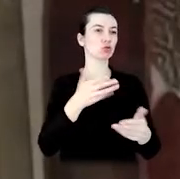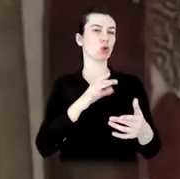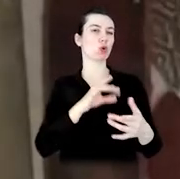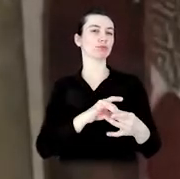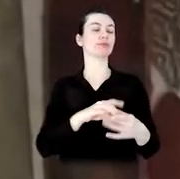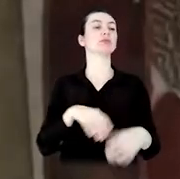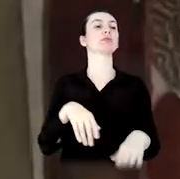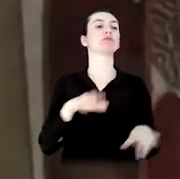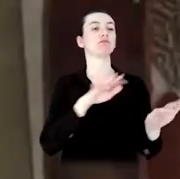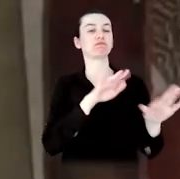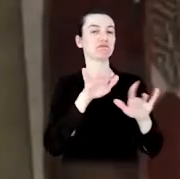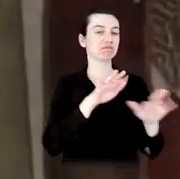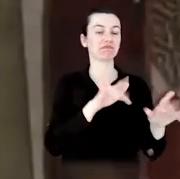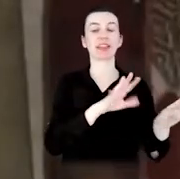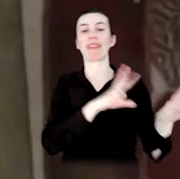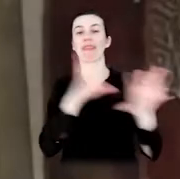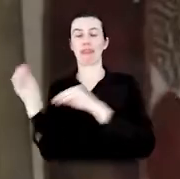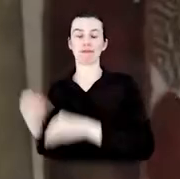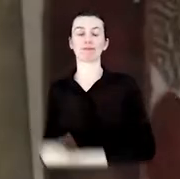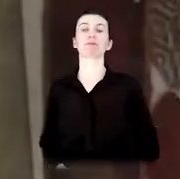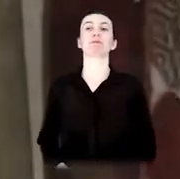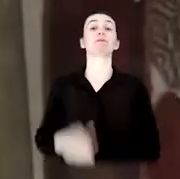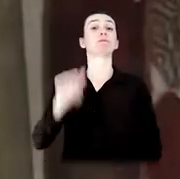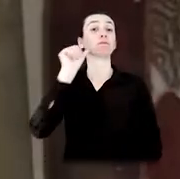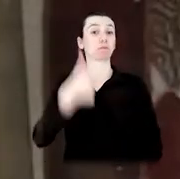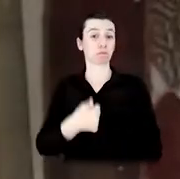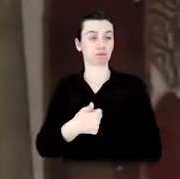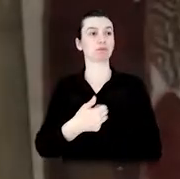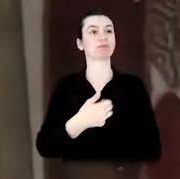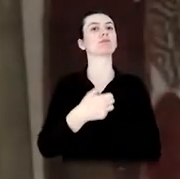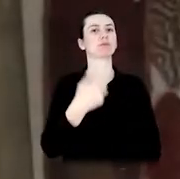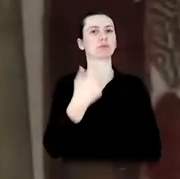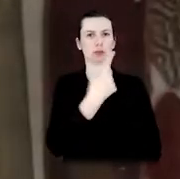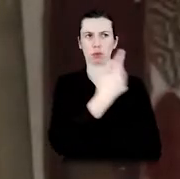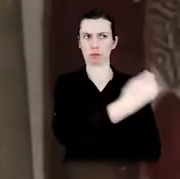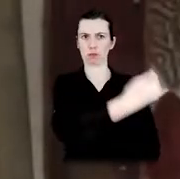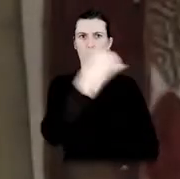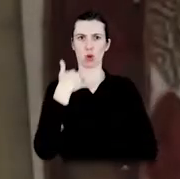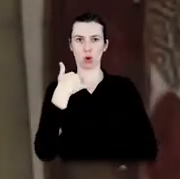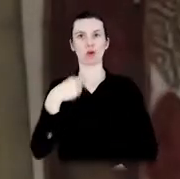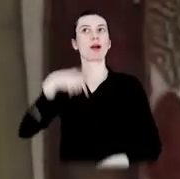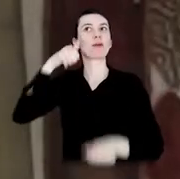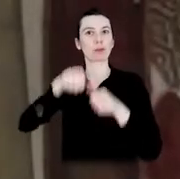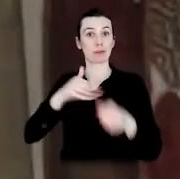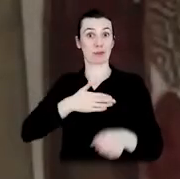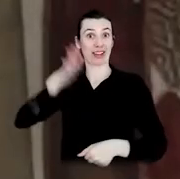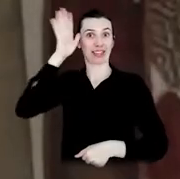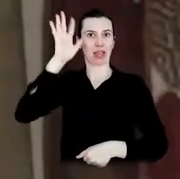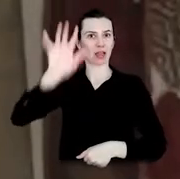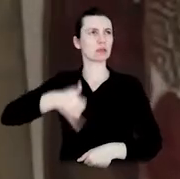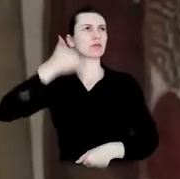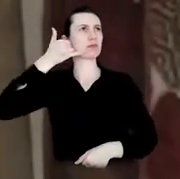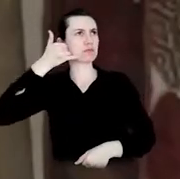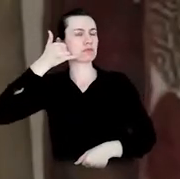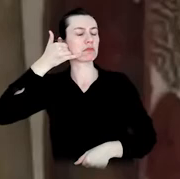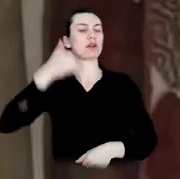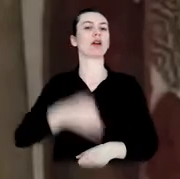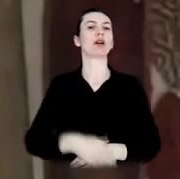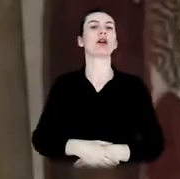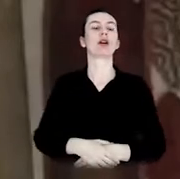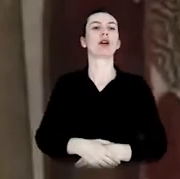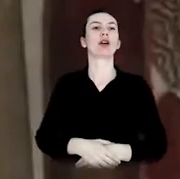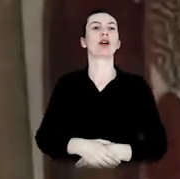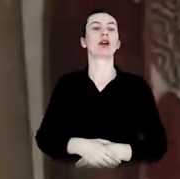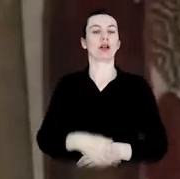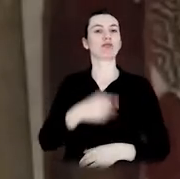we left. And the next day we received a phone call and I remember my dad getting the phone call and